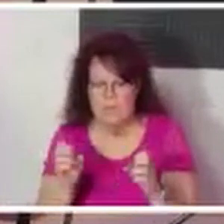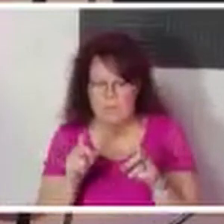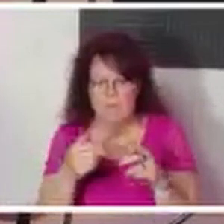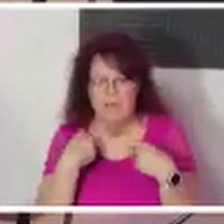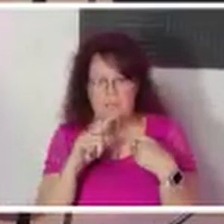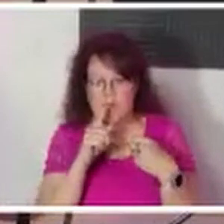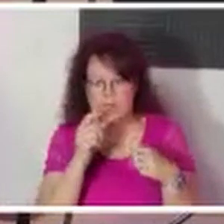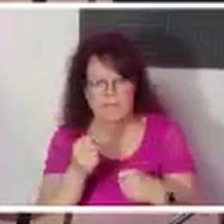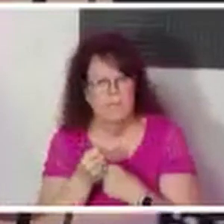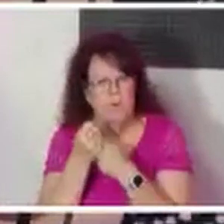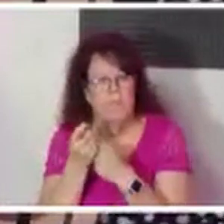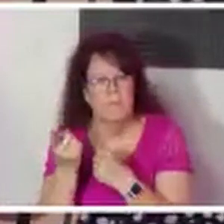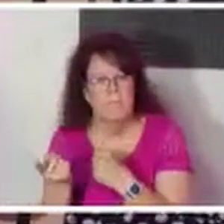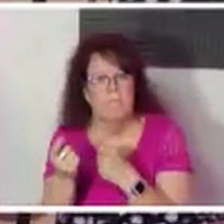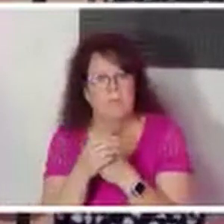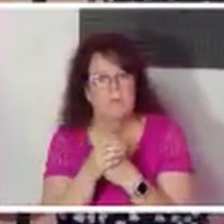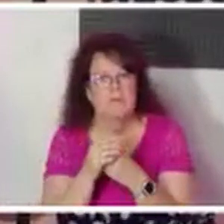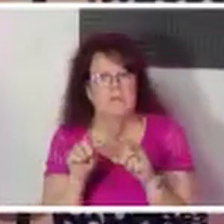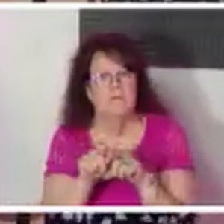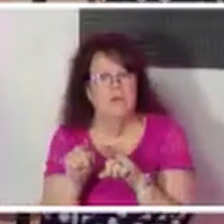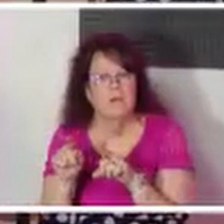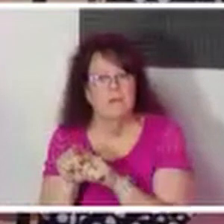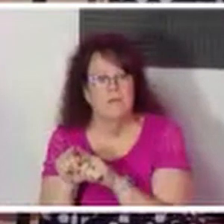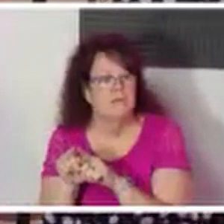support them? We also